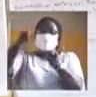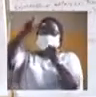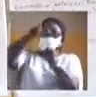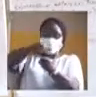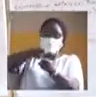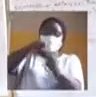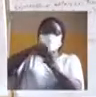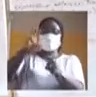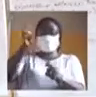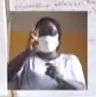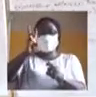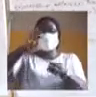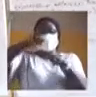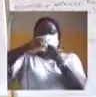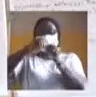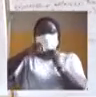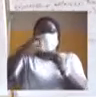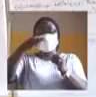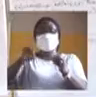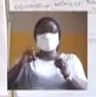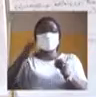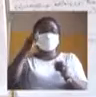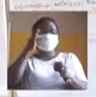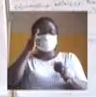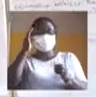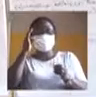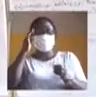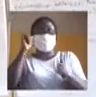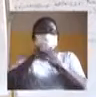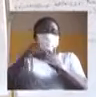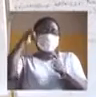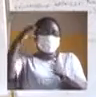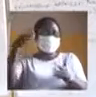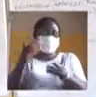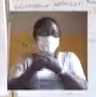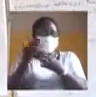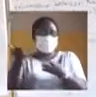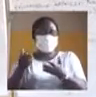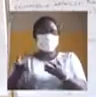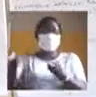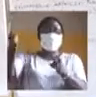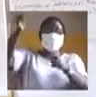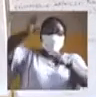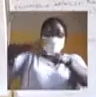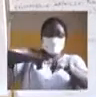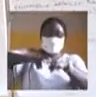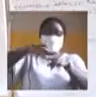is because of the demand for sanitizers. like flour and sugar